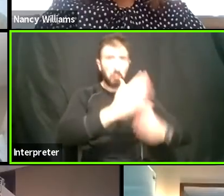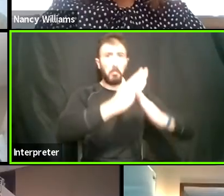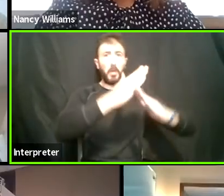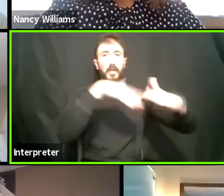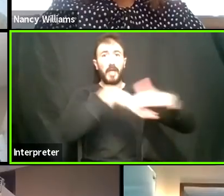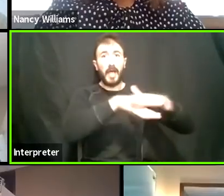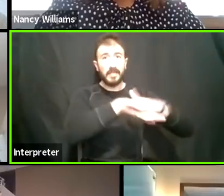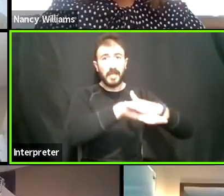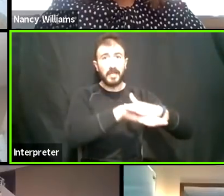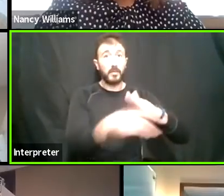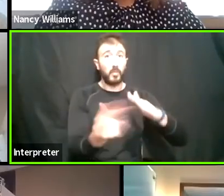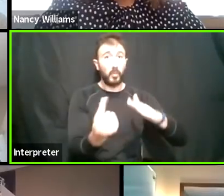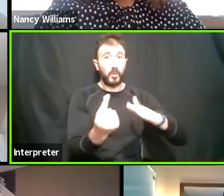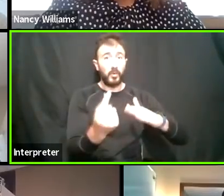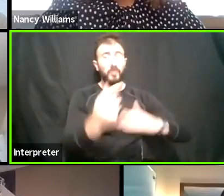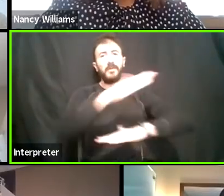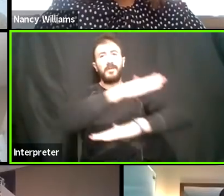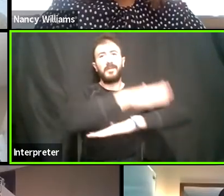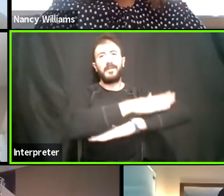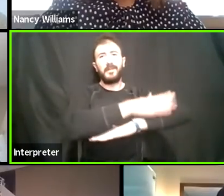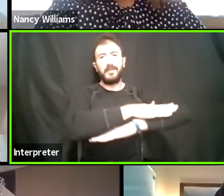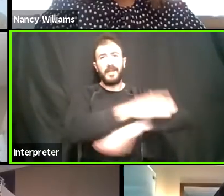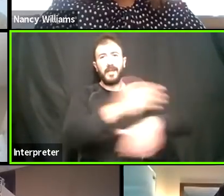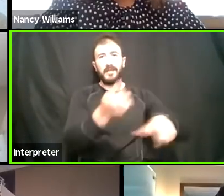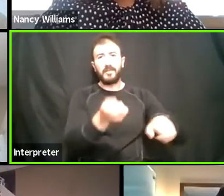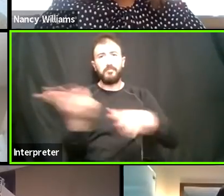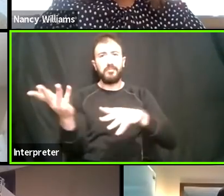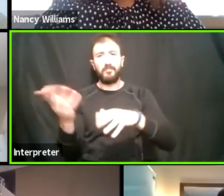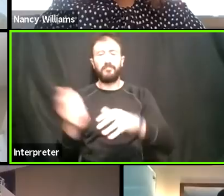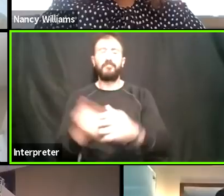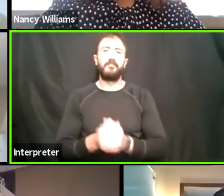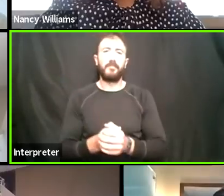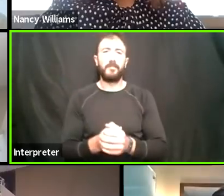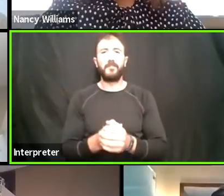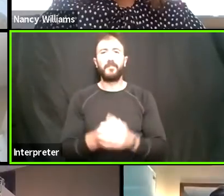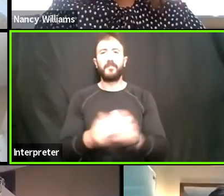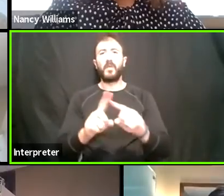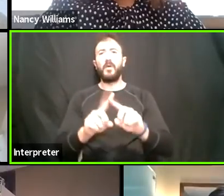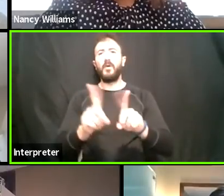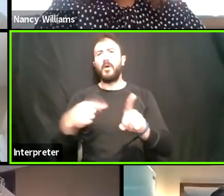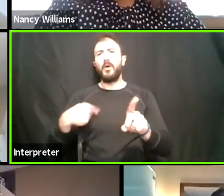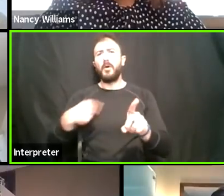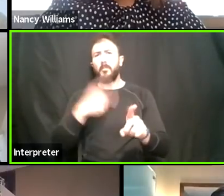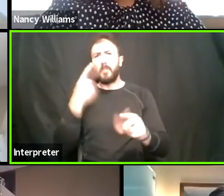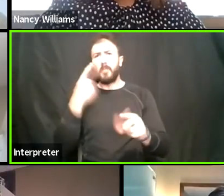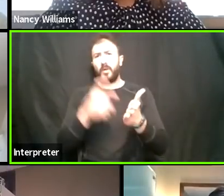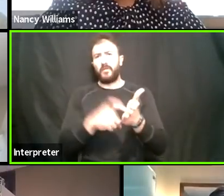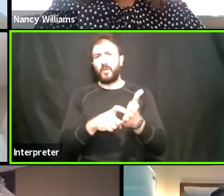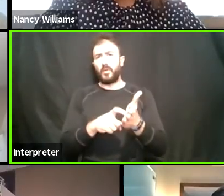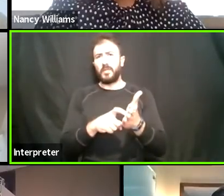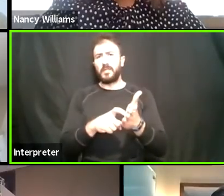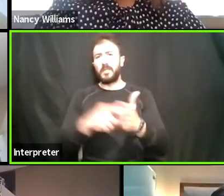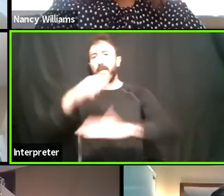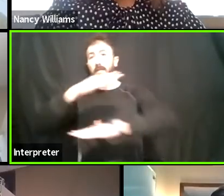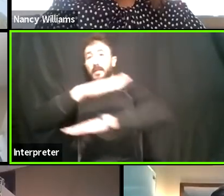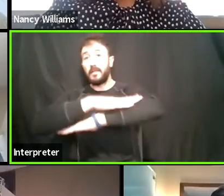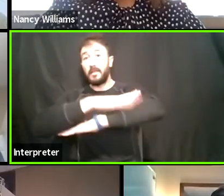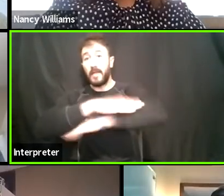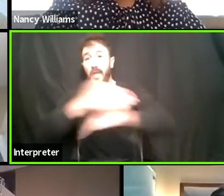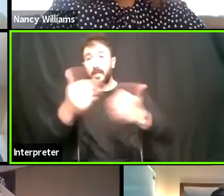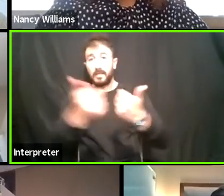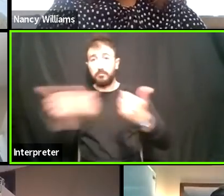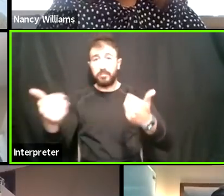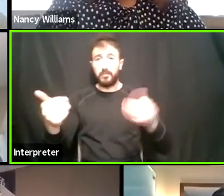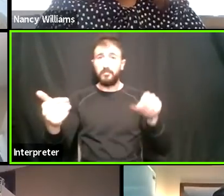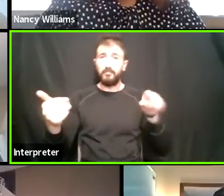finding as we're doing these setups. We're finding that there typically is enough space so that sink can be used at the same time. I know some of the images are a